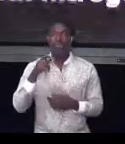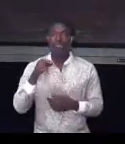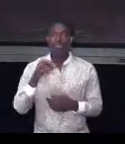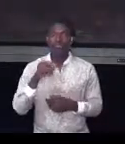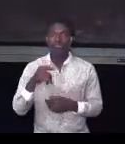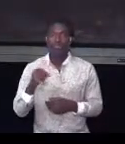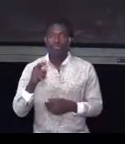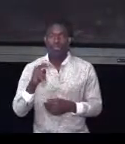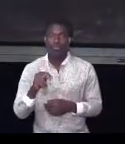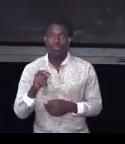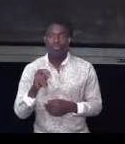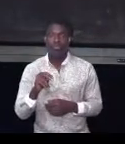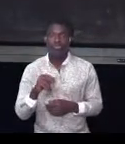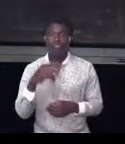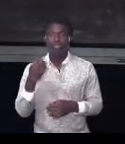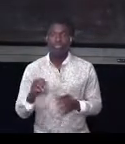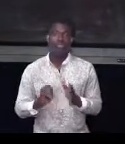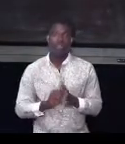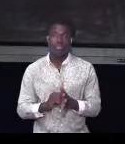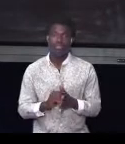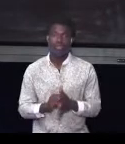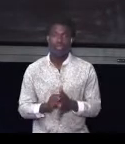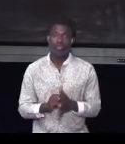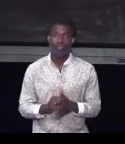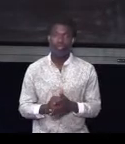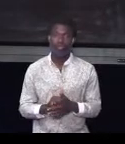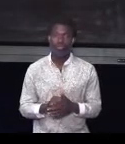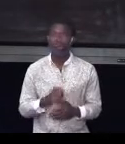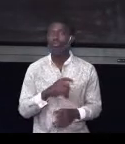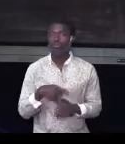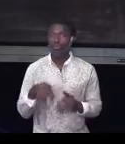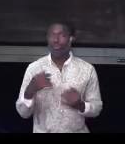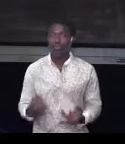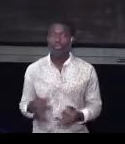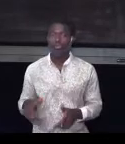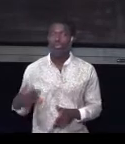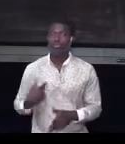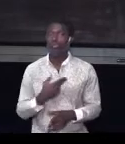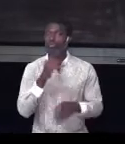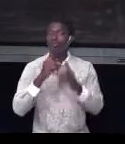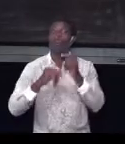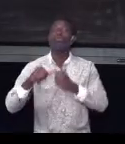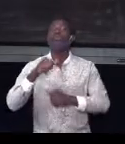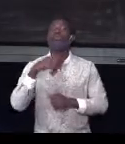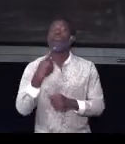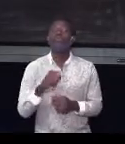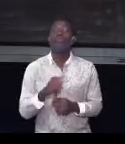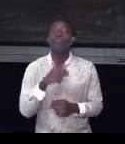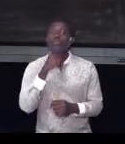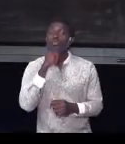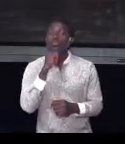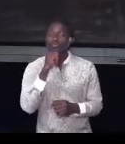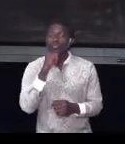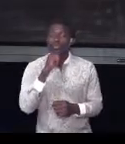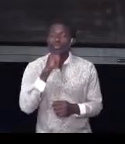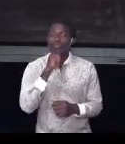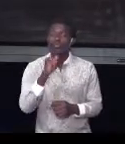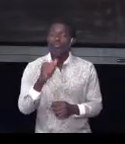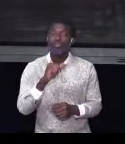see example of what I'm talking about. But now let's talk about artificial or chemical